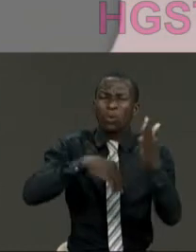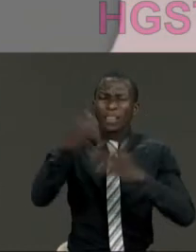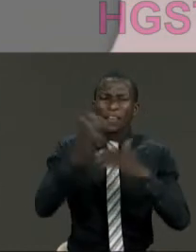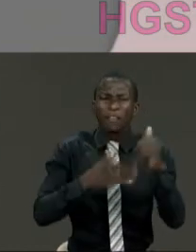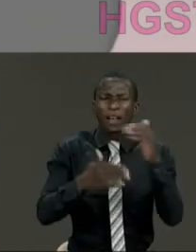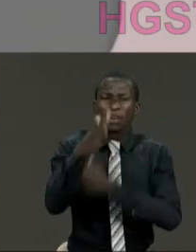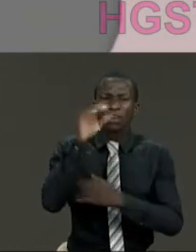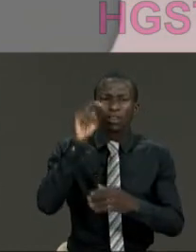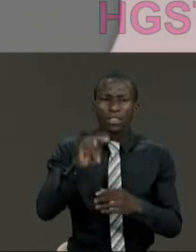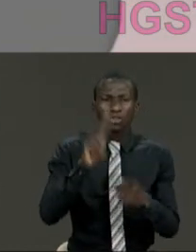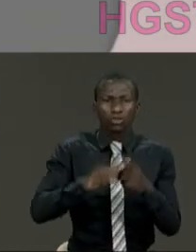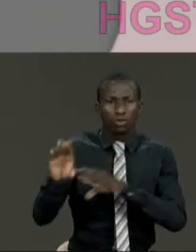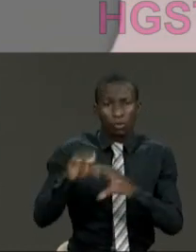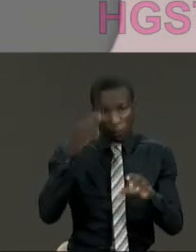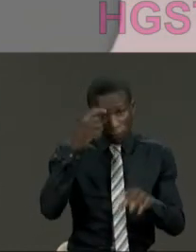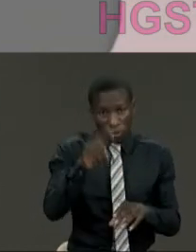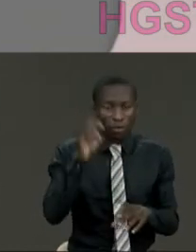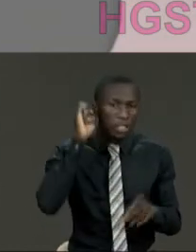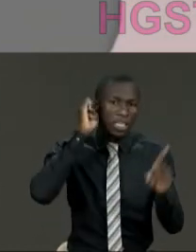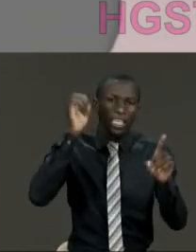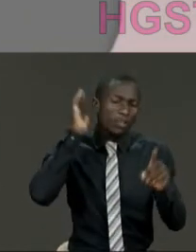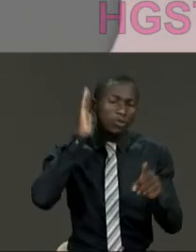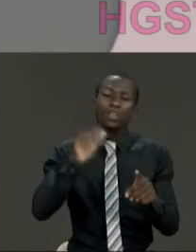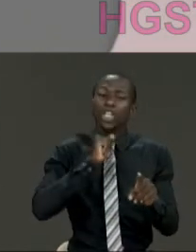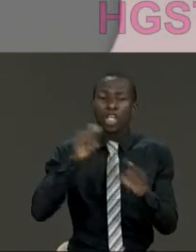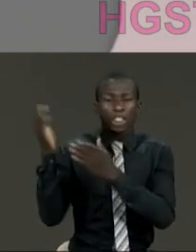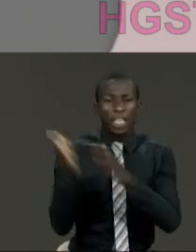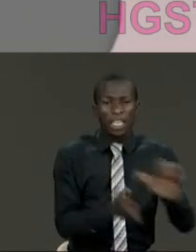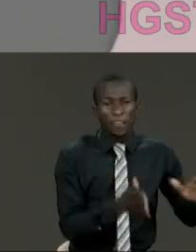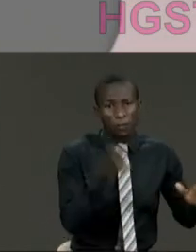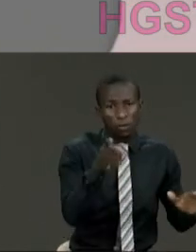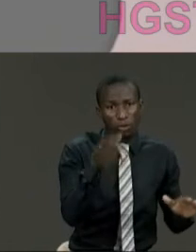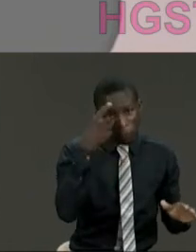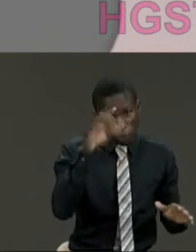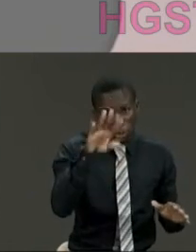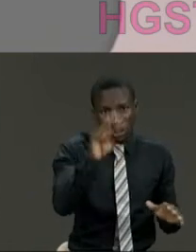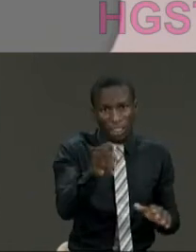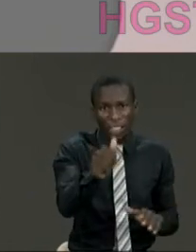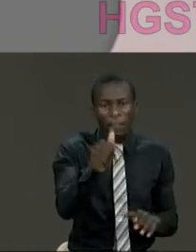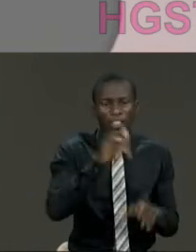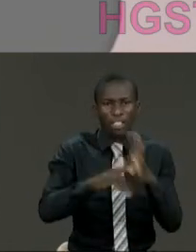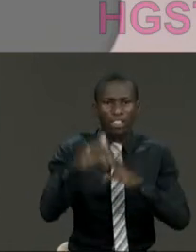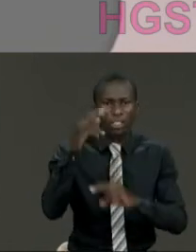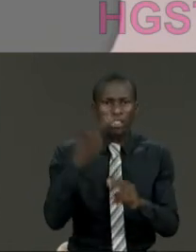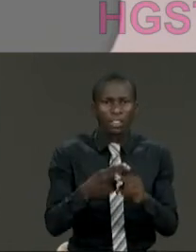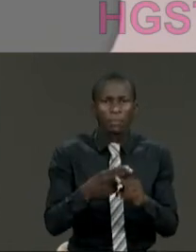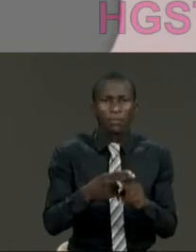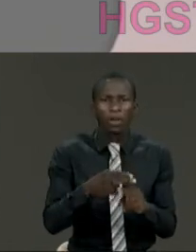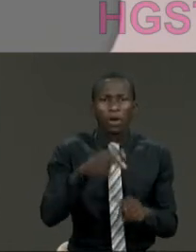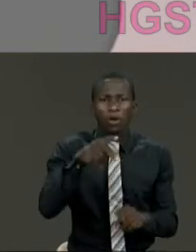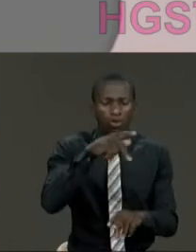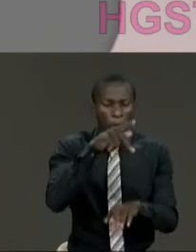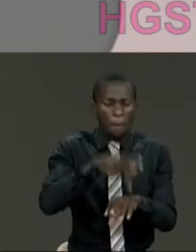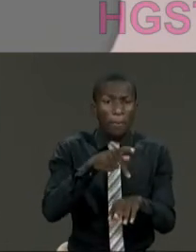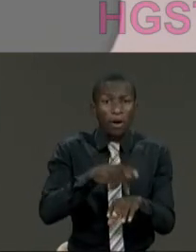you, he will not leave you to yourself in Jesus' name. So, Apostle Paul recommended this